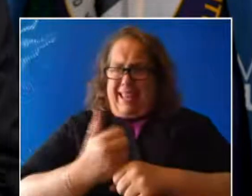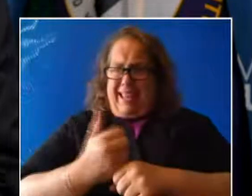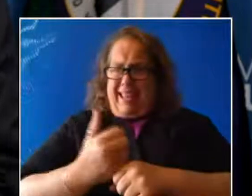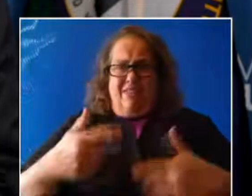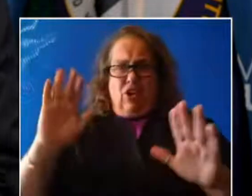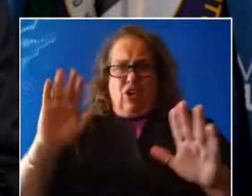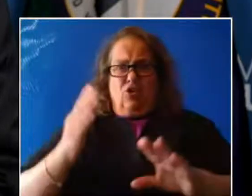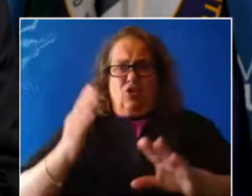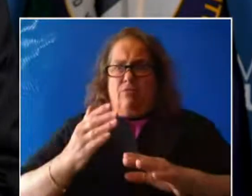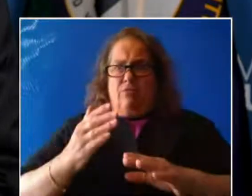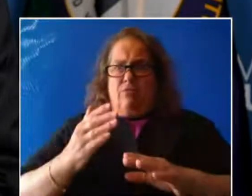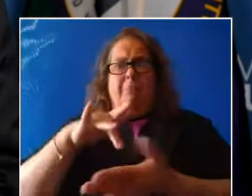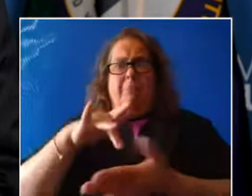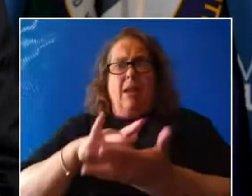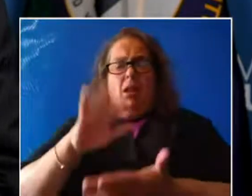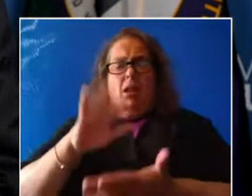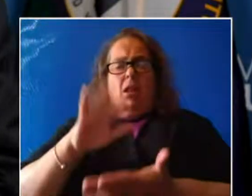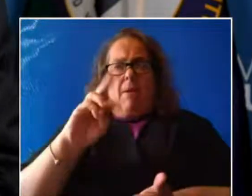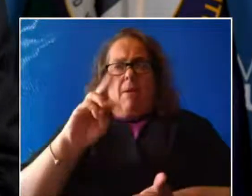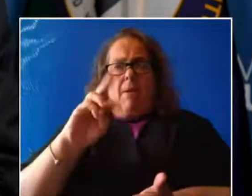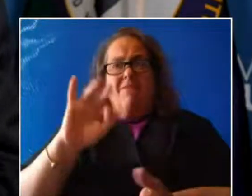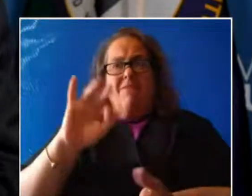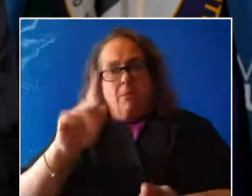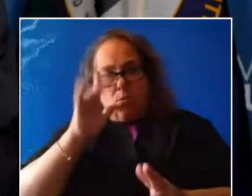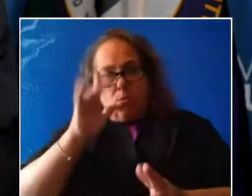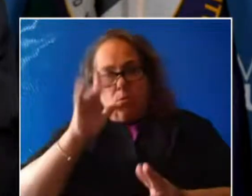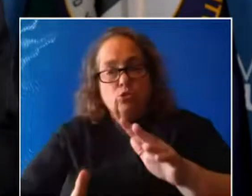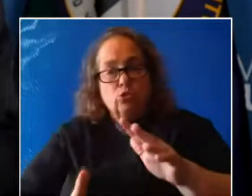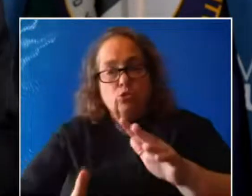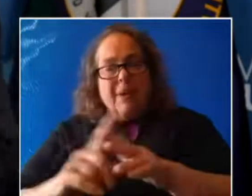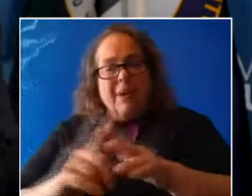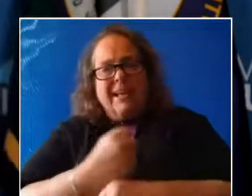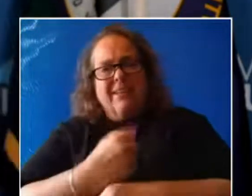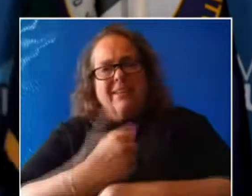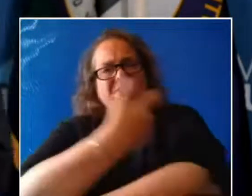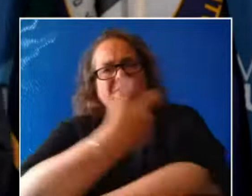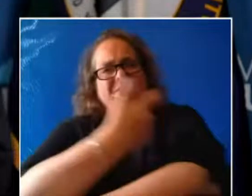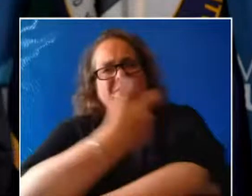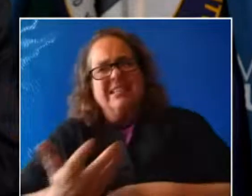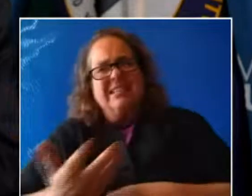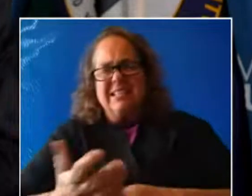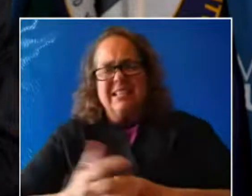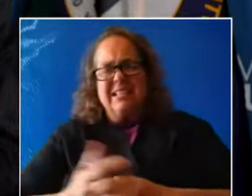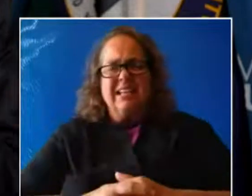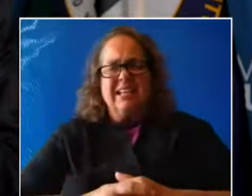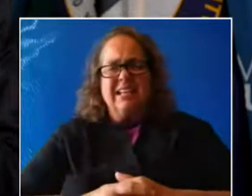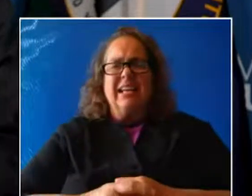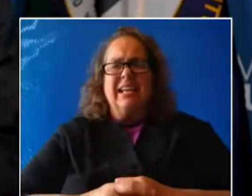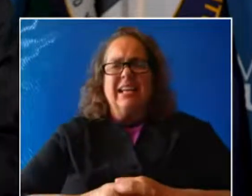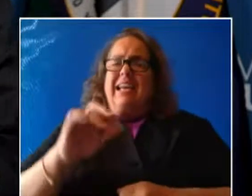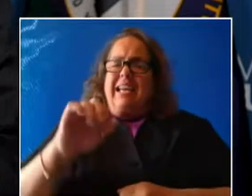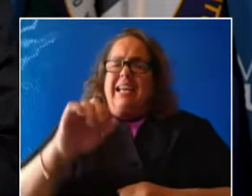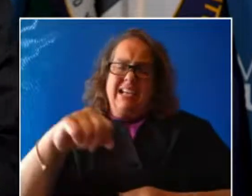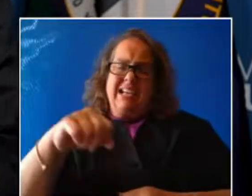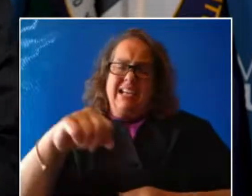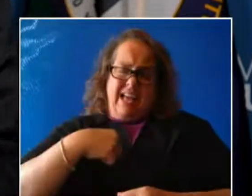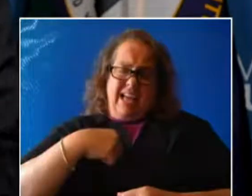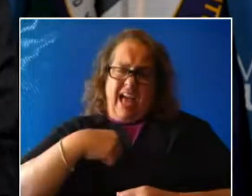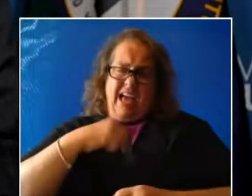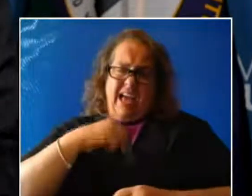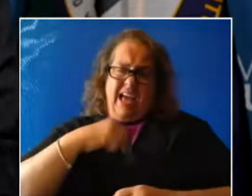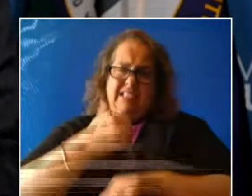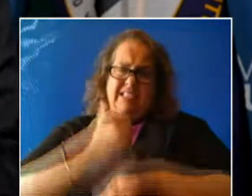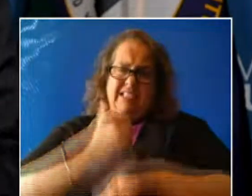again, show up and get the vaccine. And this isn't, I mean, sure, it's meant to incentivize people, but it's also set at a level of when it's